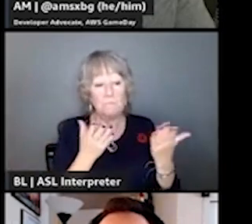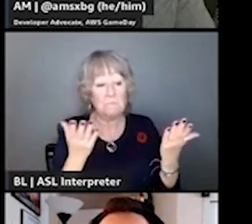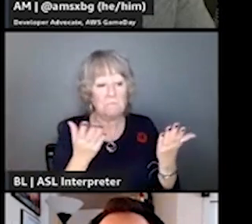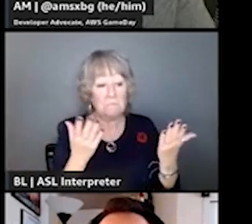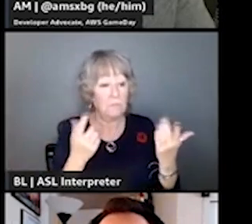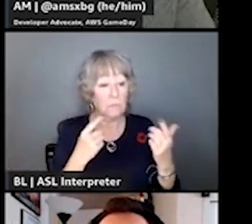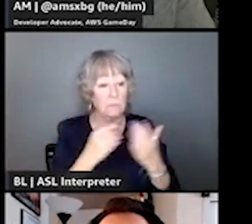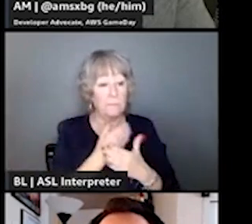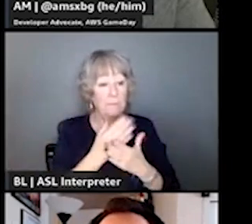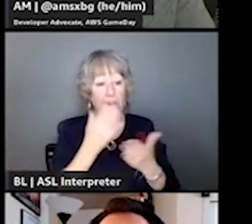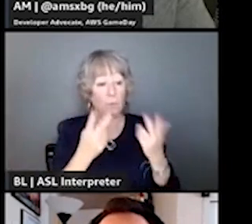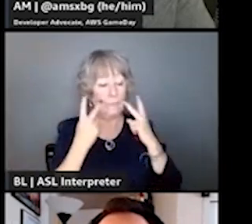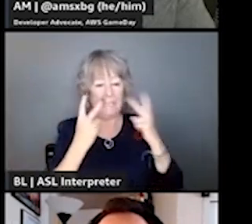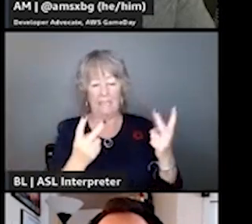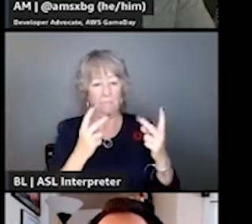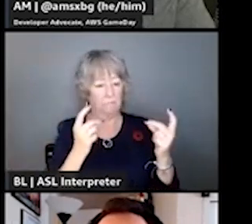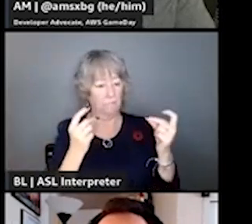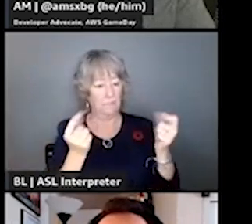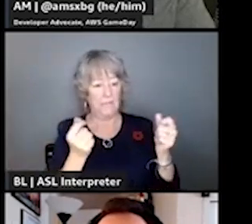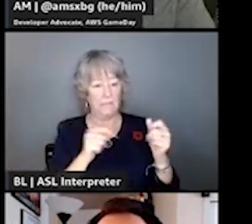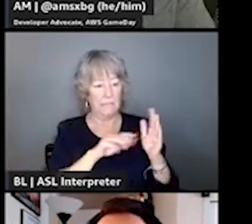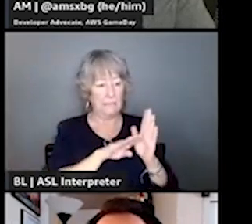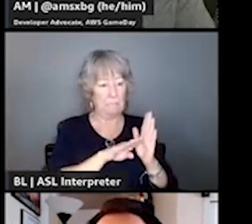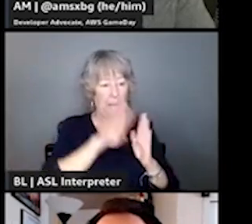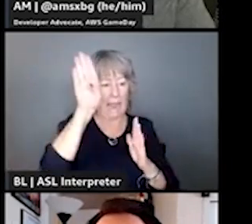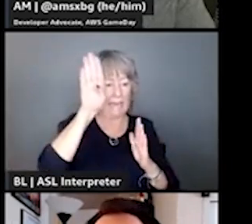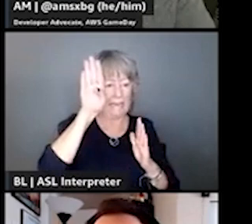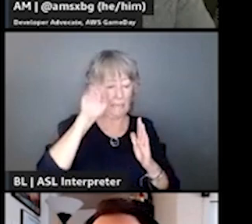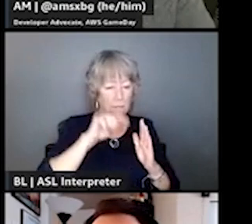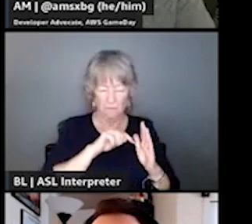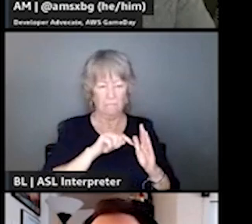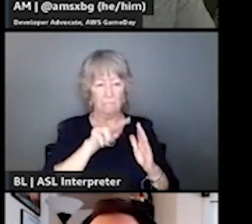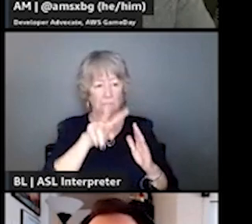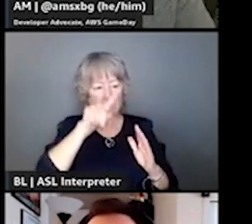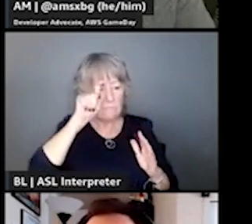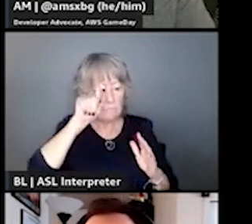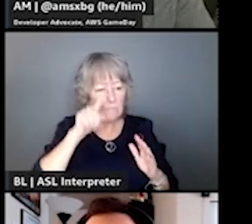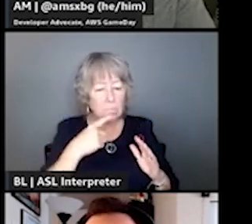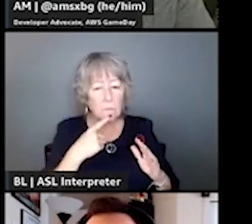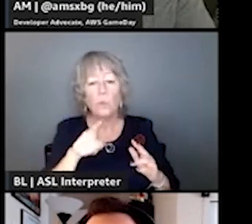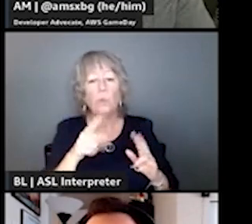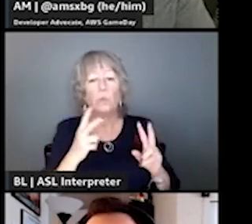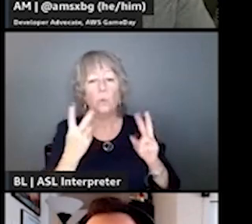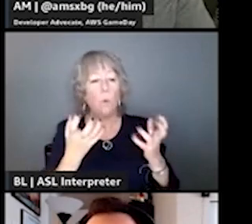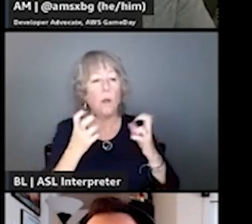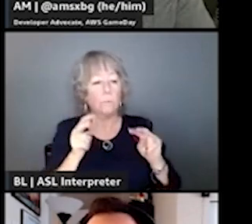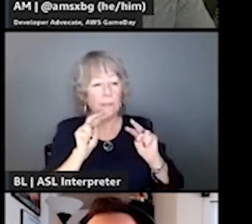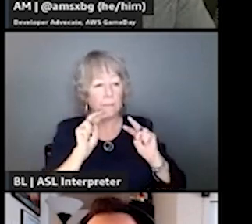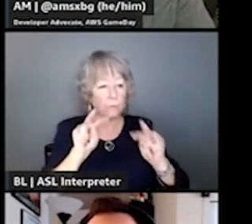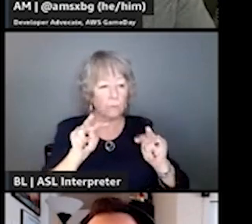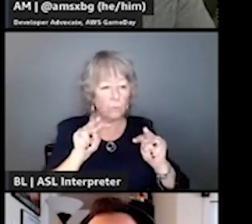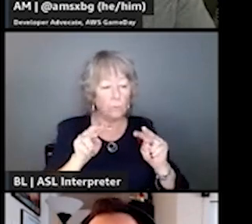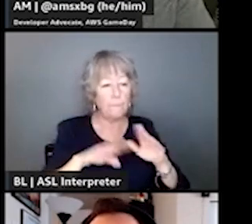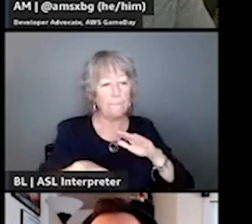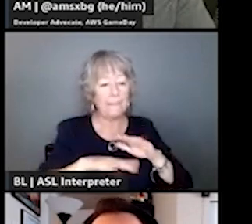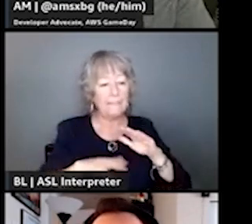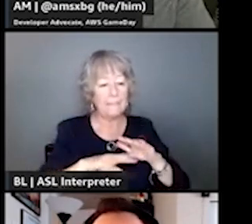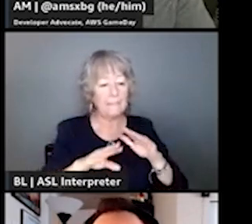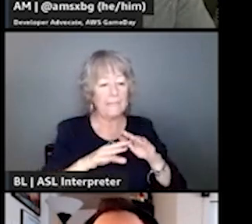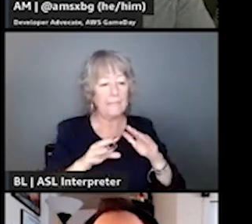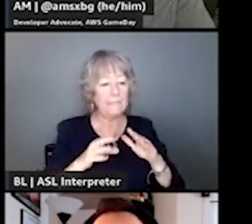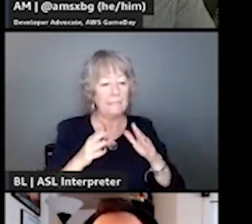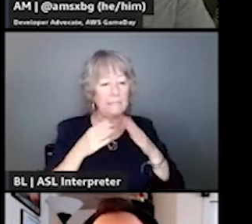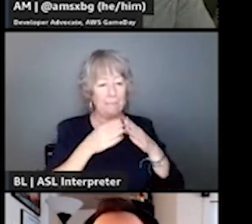see sudden spike in search, you want to be able to, basically span out to be